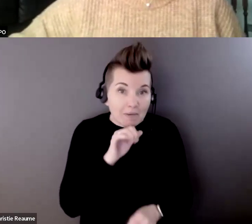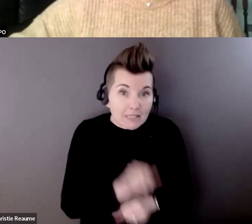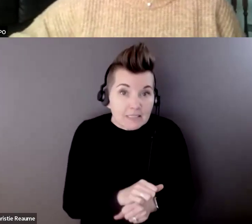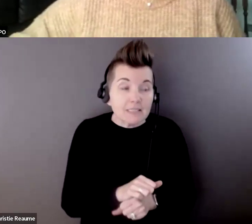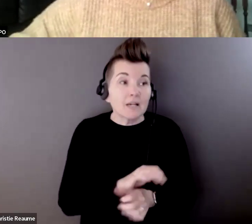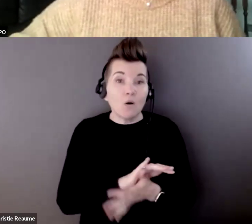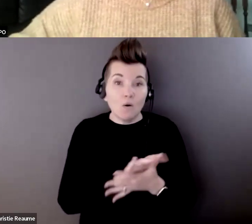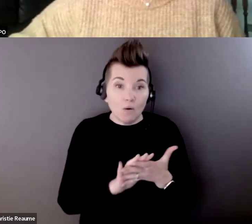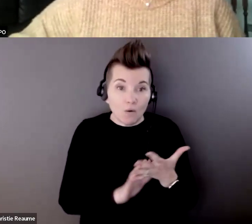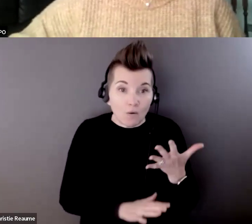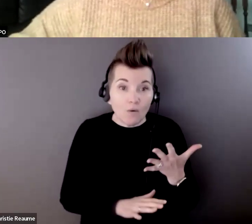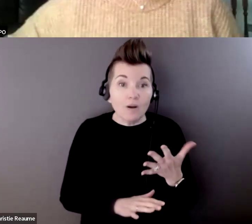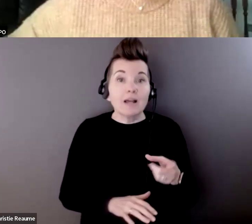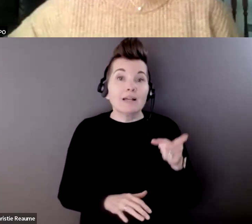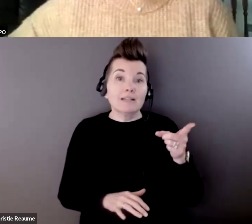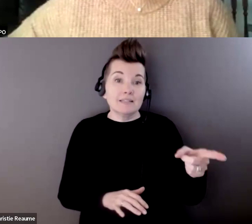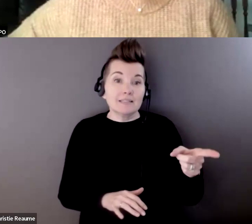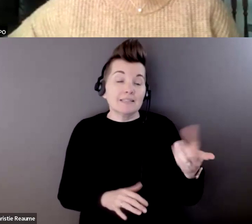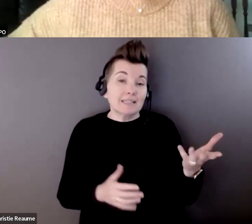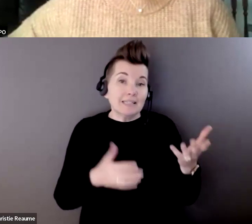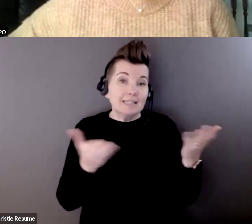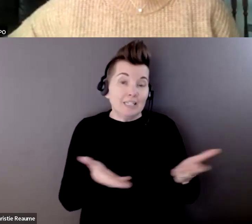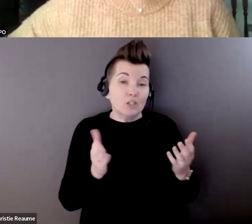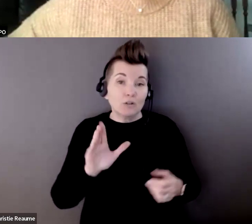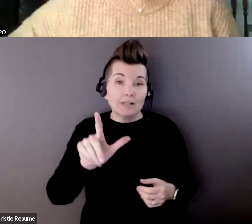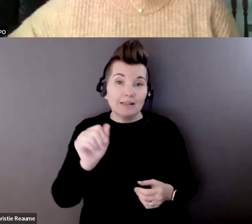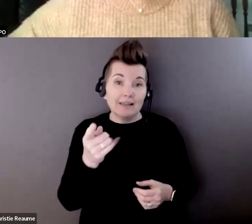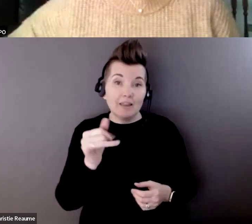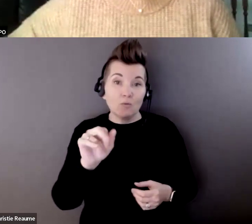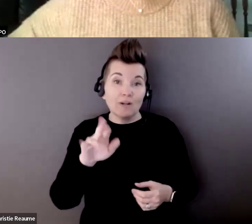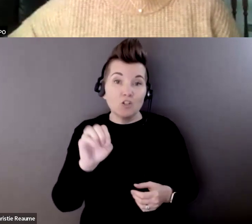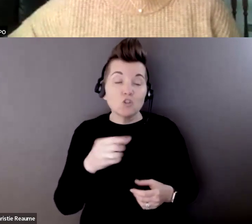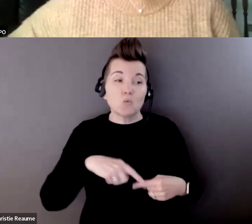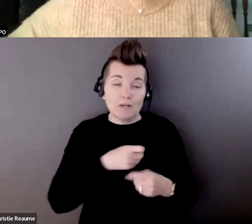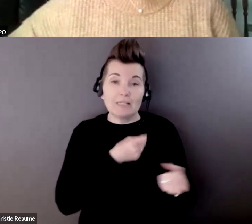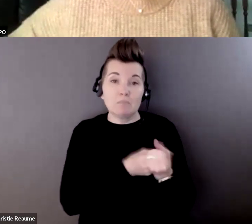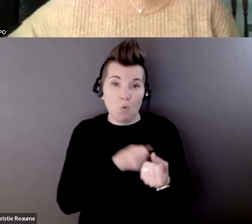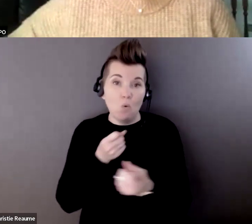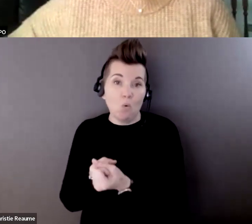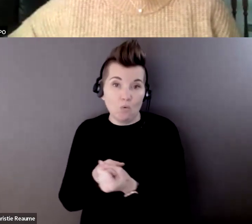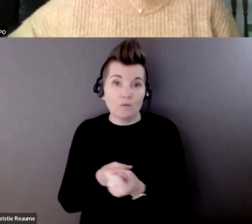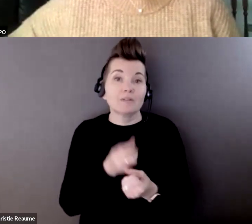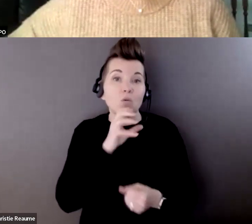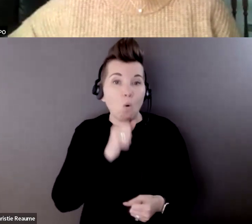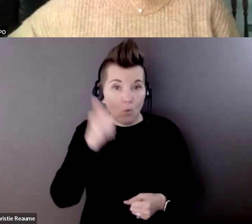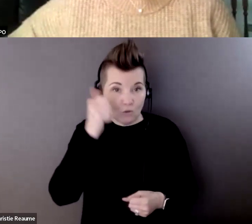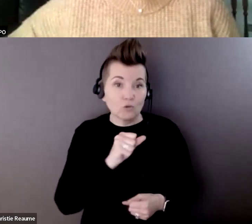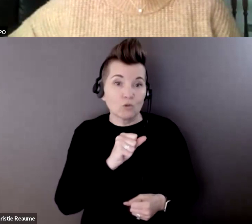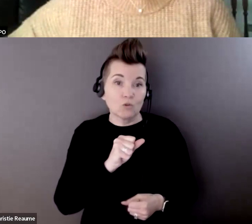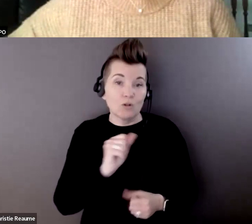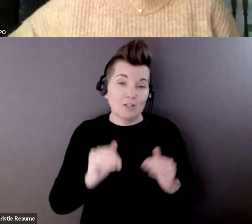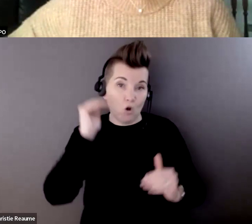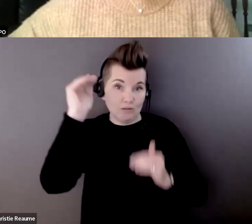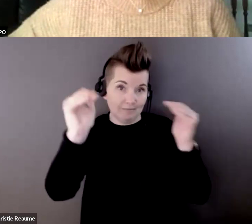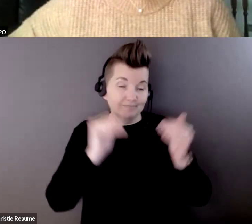or is collective here in Lethbridge, was able to support the older adult as well. So it wasn't just my